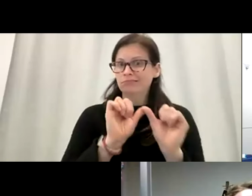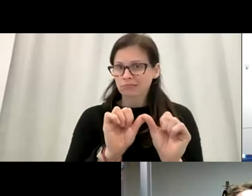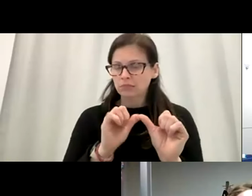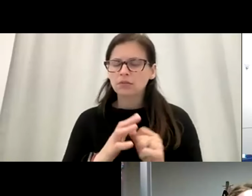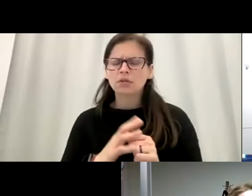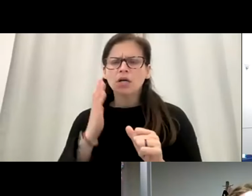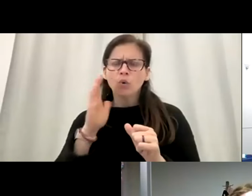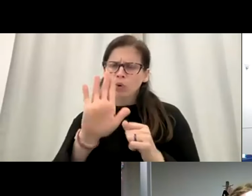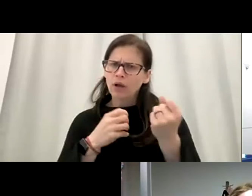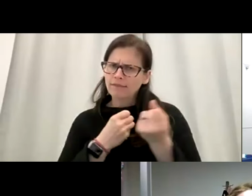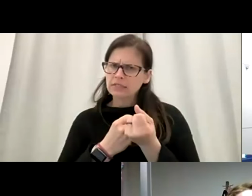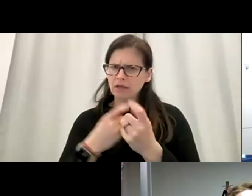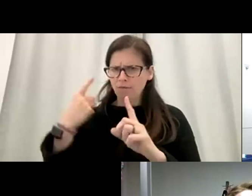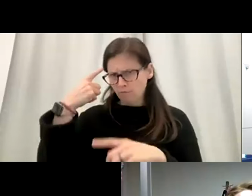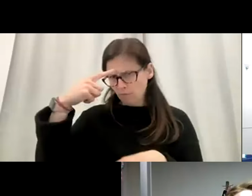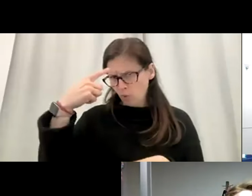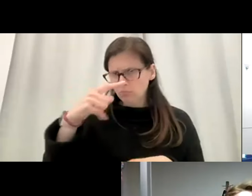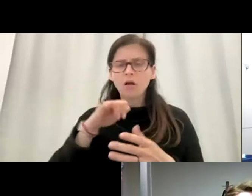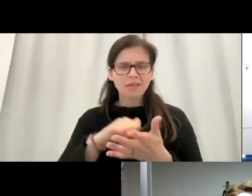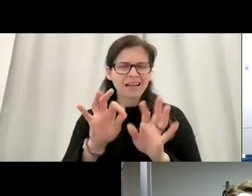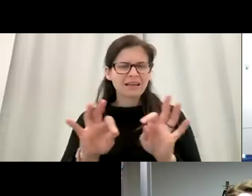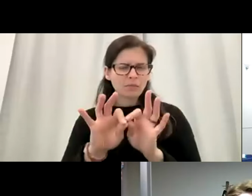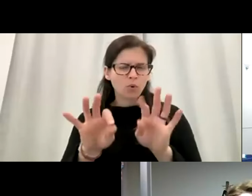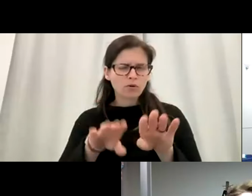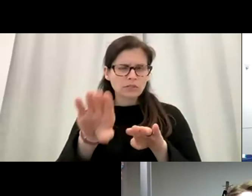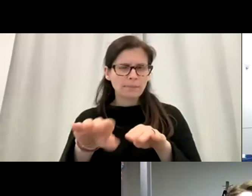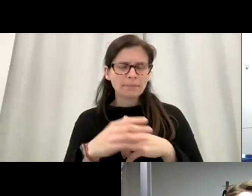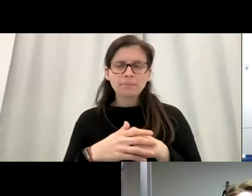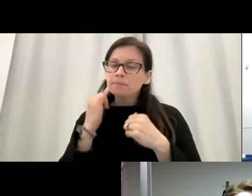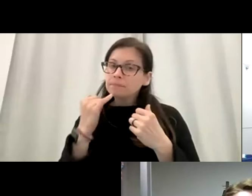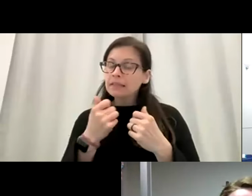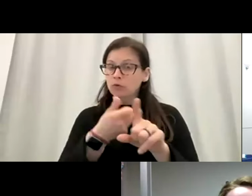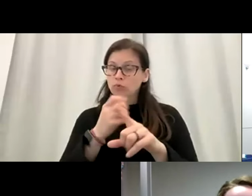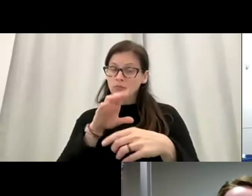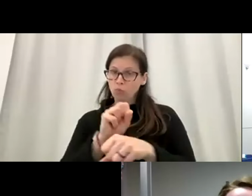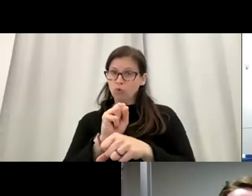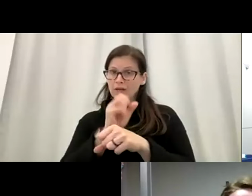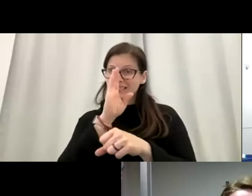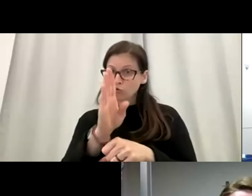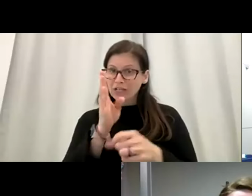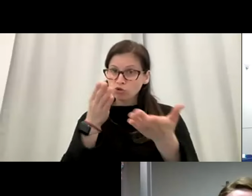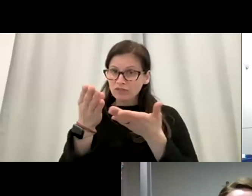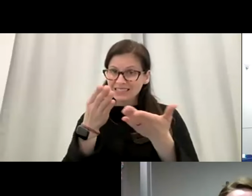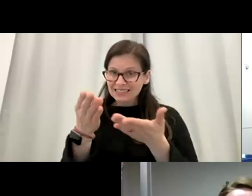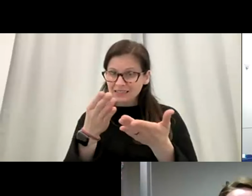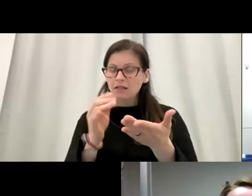are advocating for, is the most important step. And if you're in direct service, that's the most important kind of advocacy. And it can be